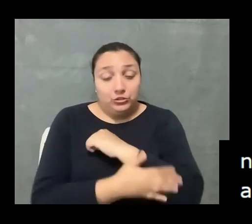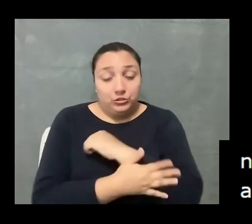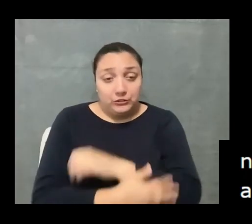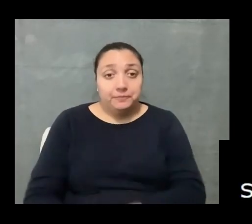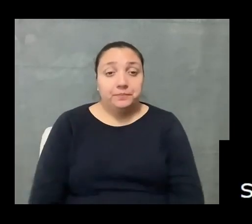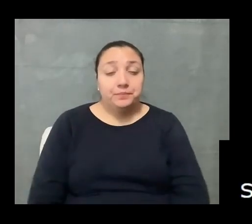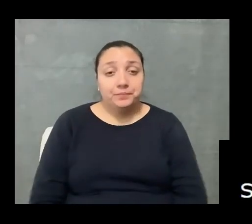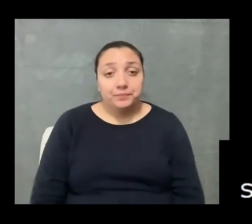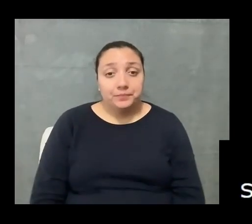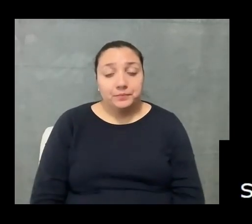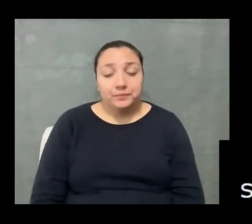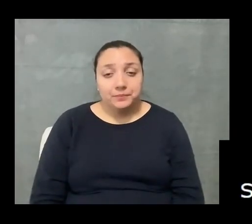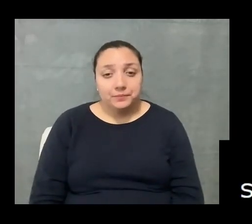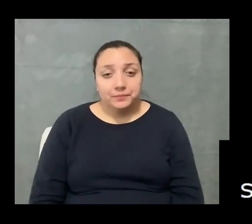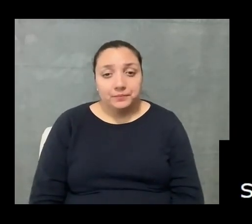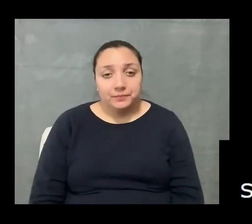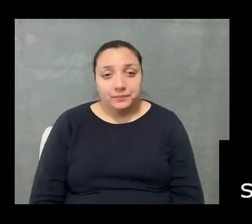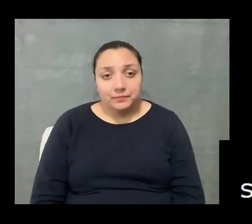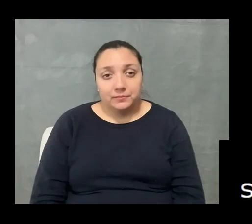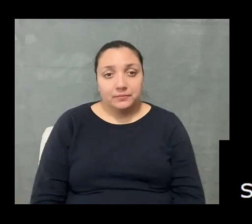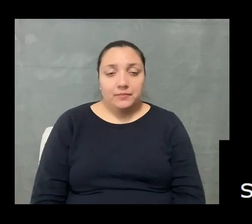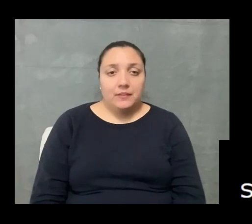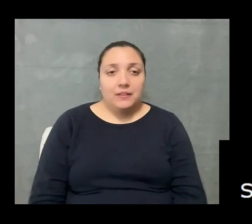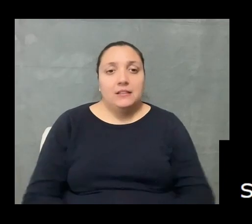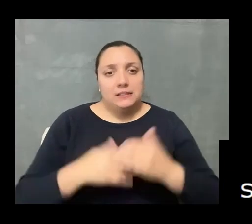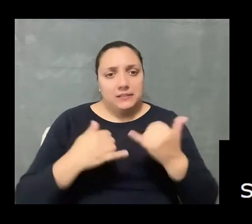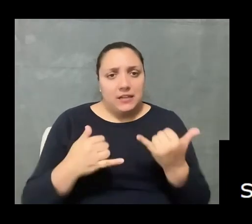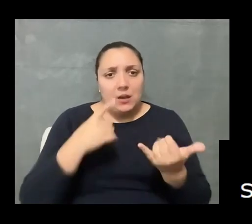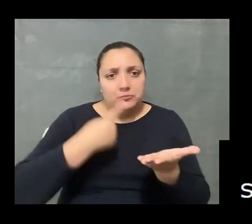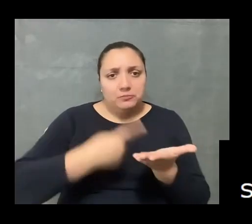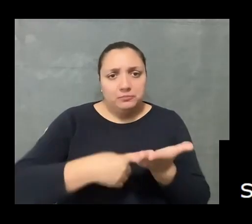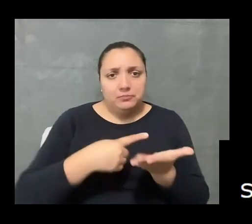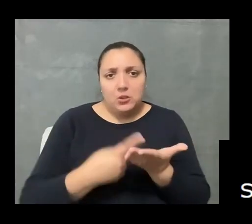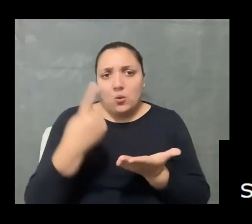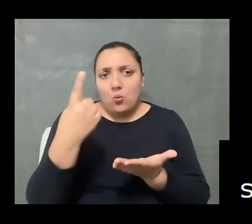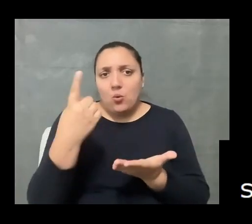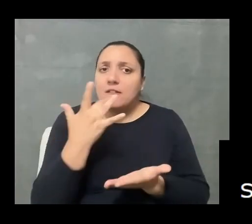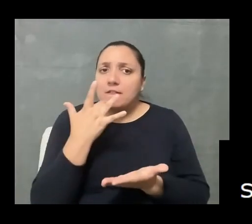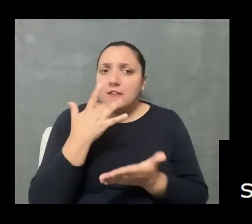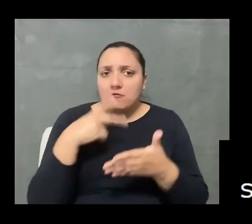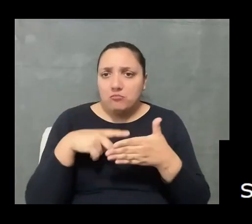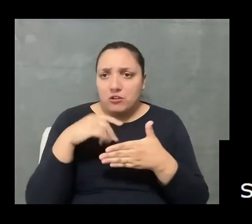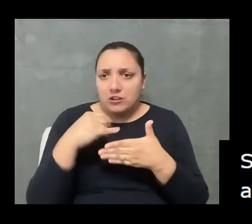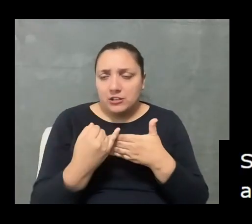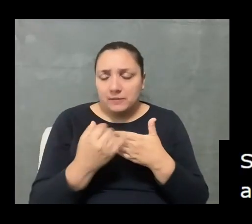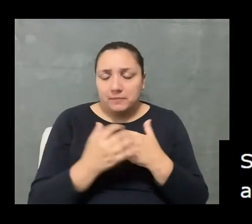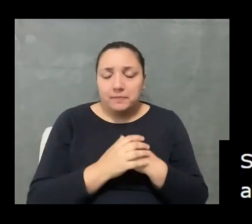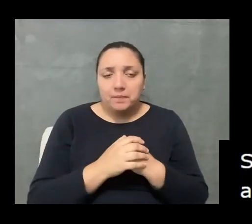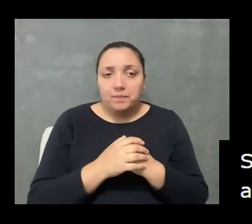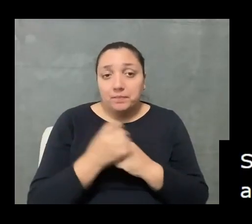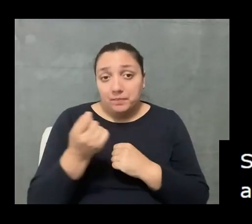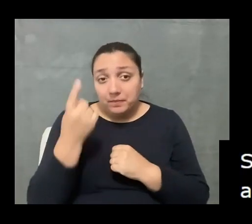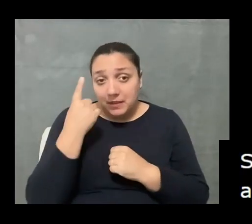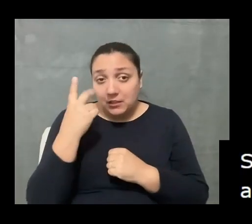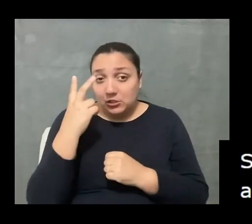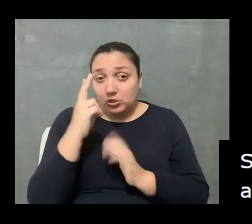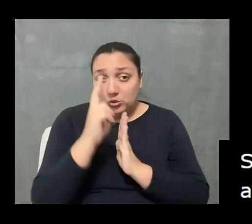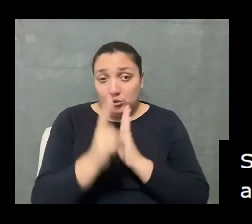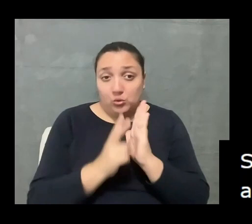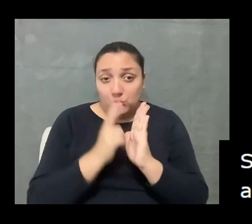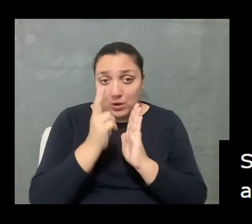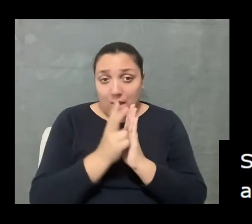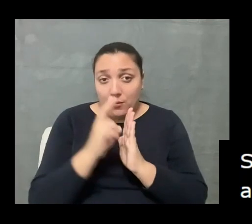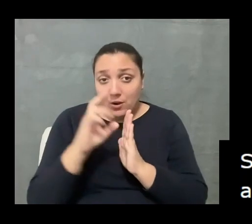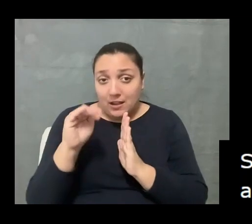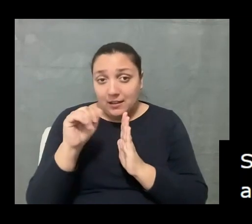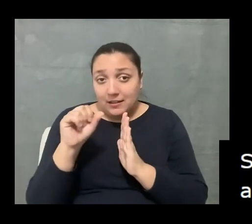I want to spend a couple of minutes talking about one of our favorite projects. Now, this is a two-hour case study that I'm going to cram into the